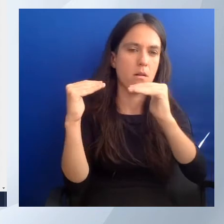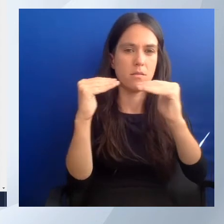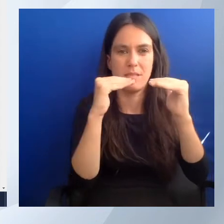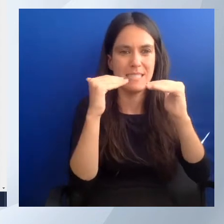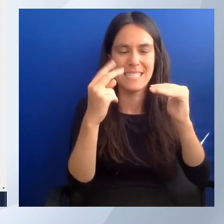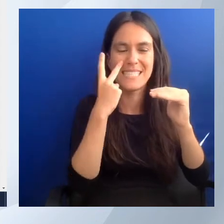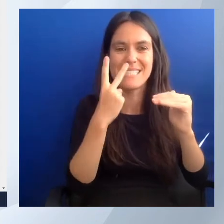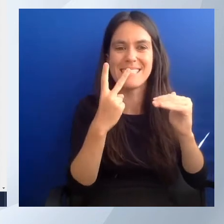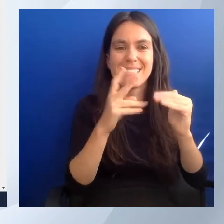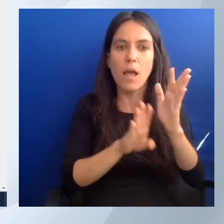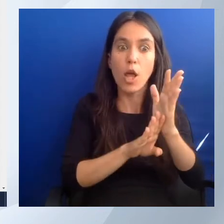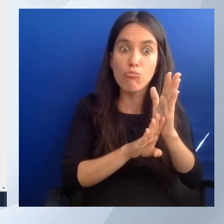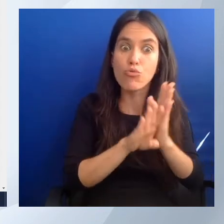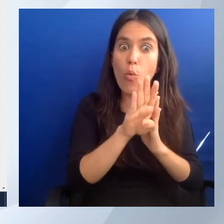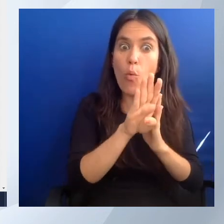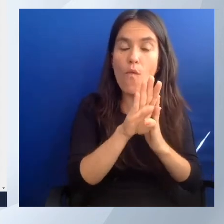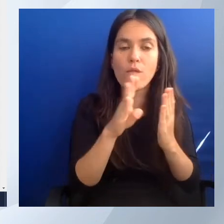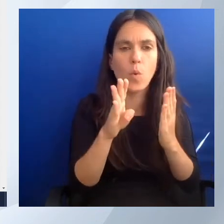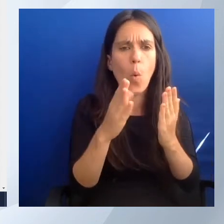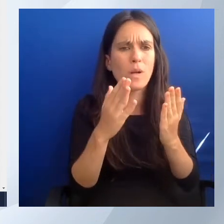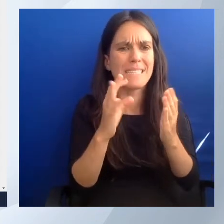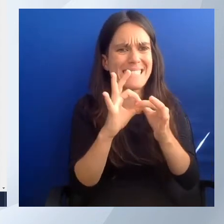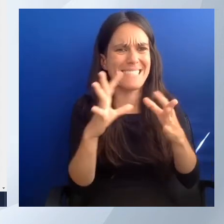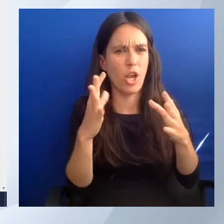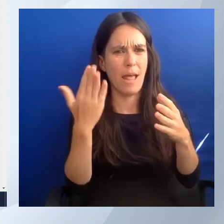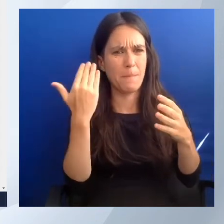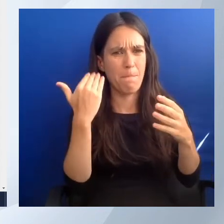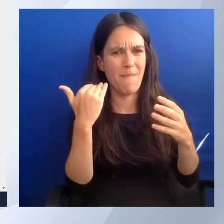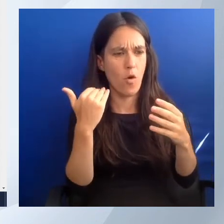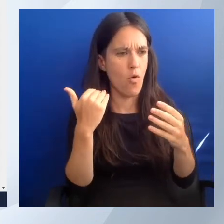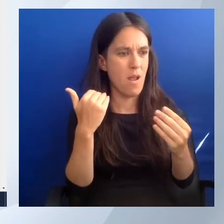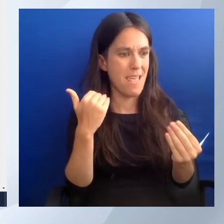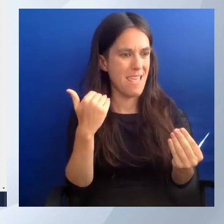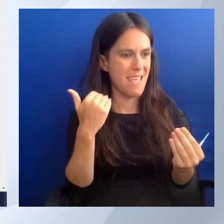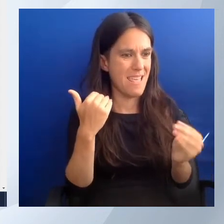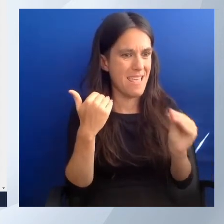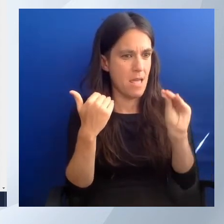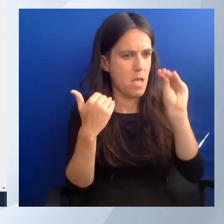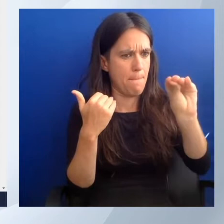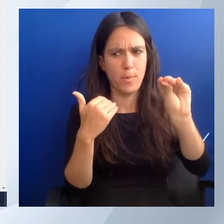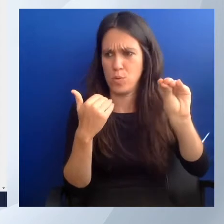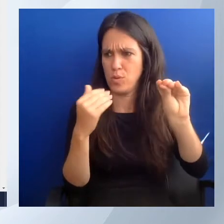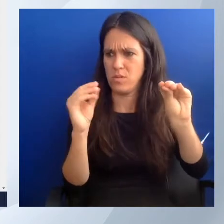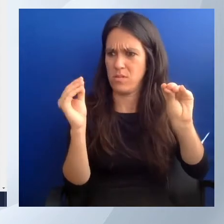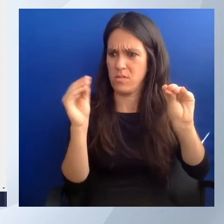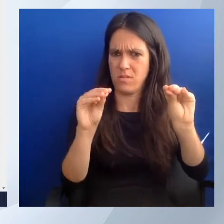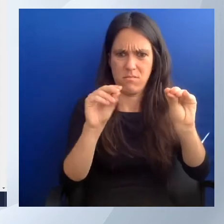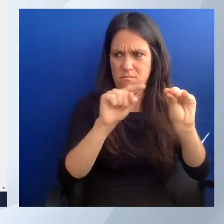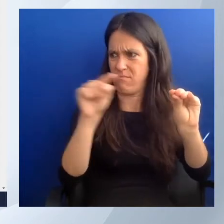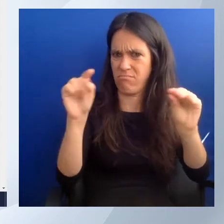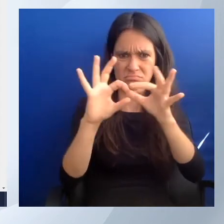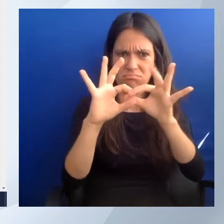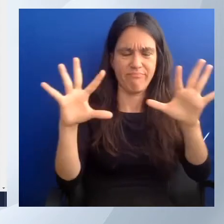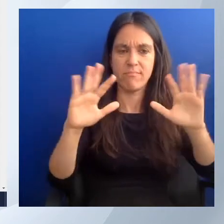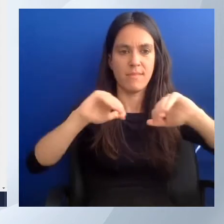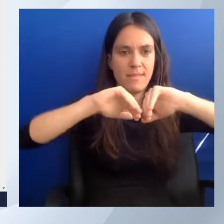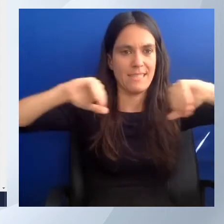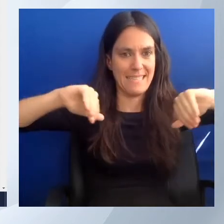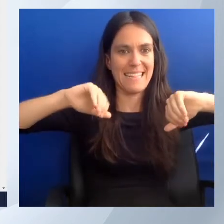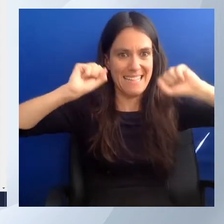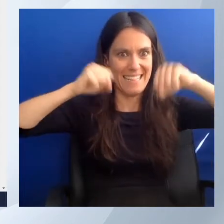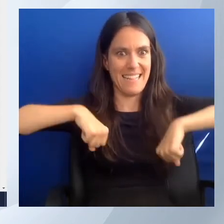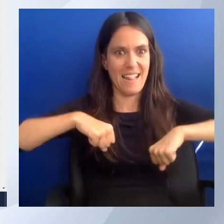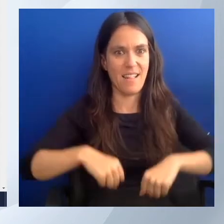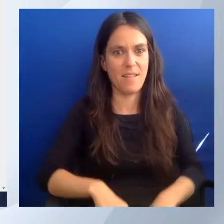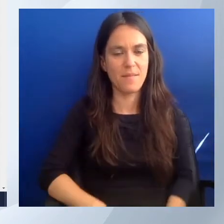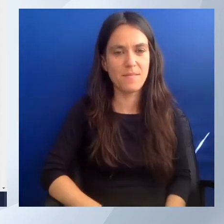improve, disconnect the input from the output where it matches a sensitive attribute. And this fit method requires me to